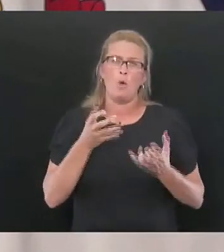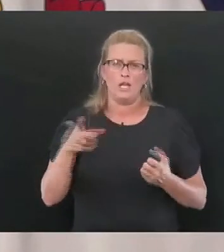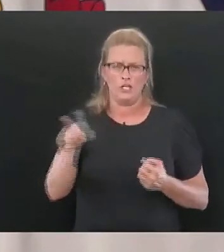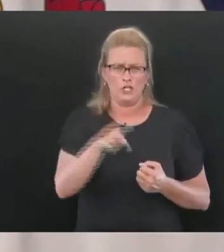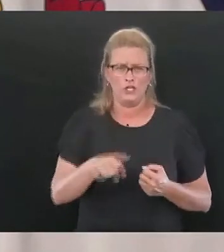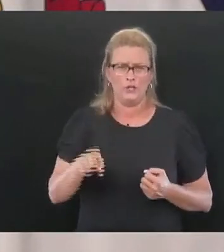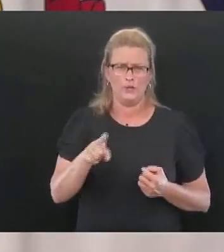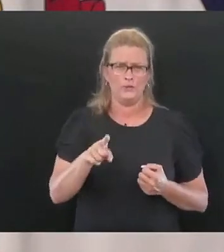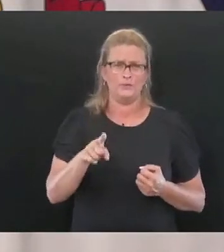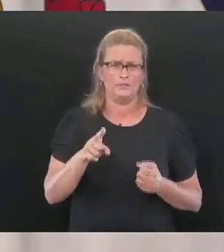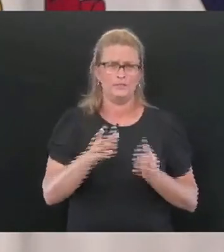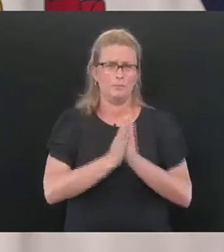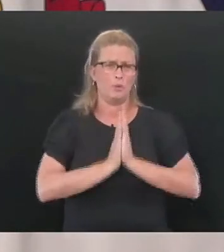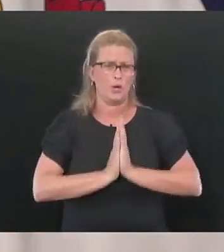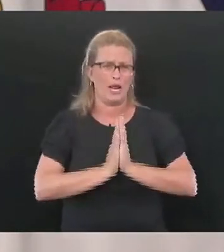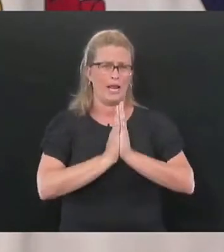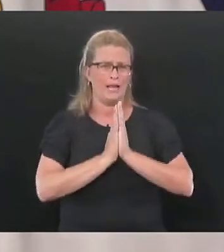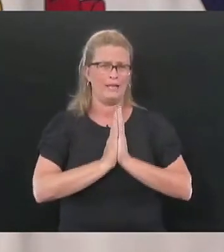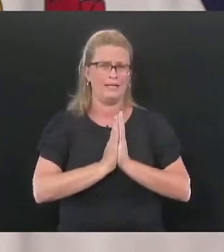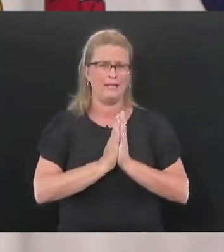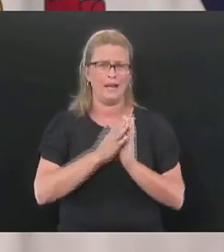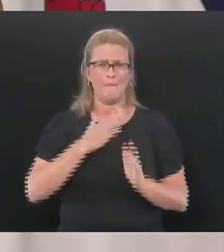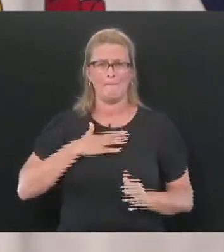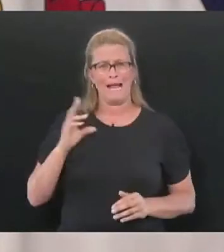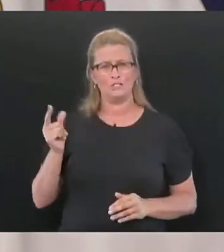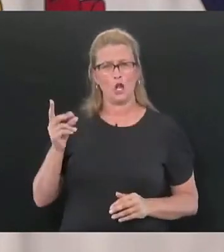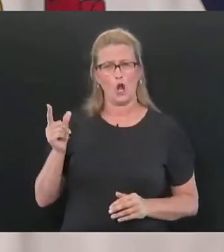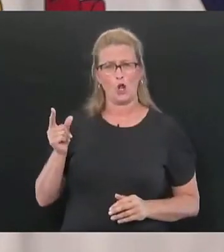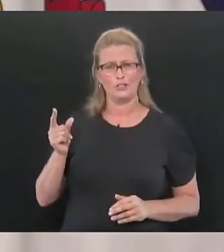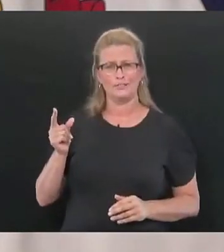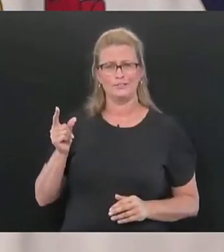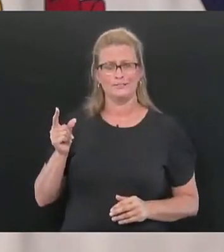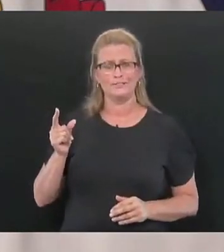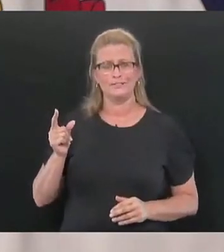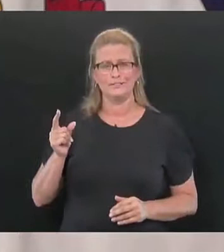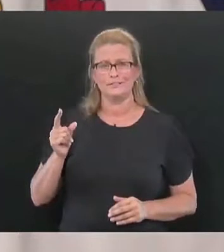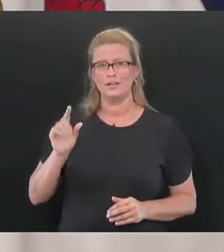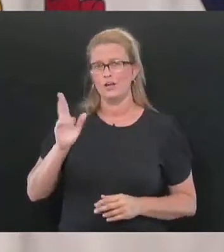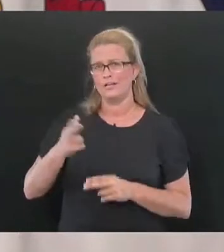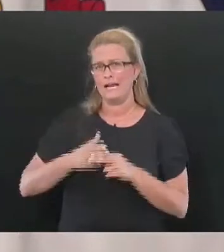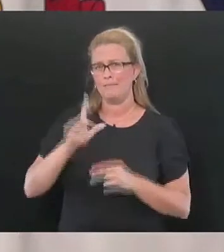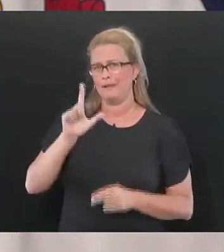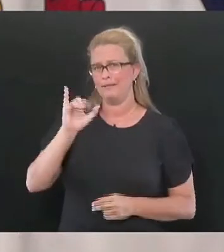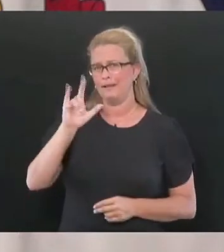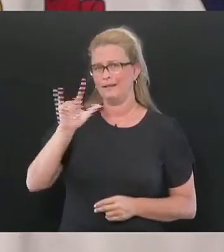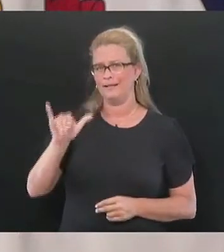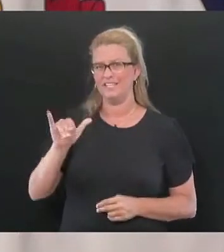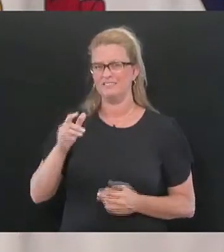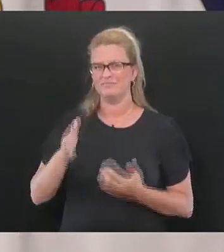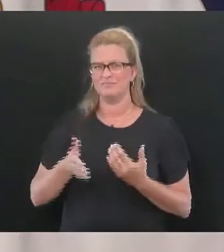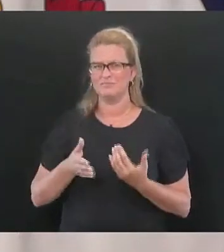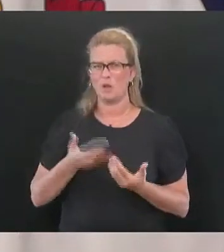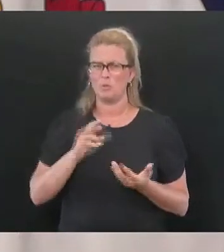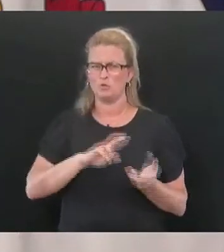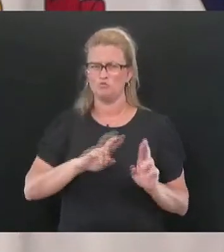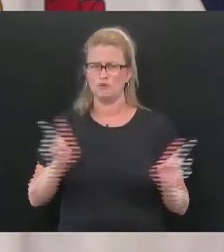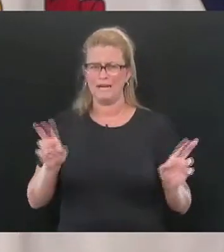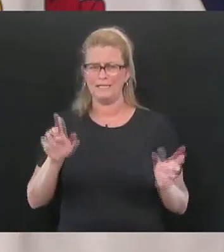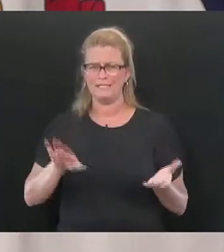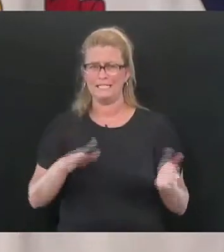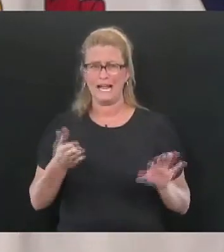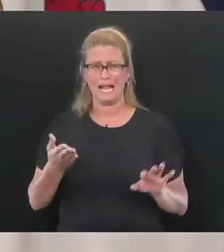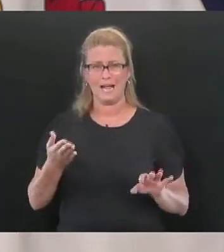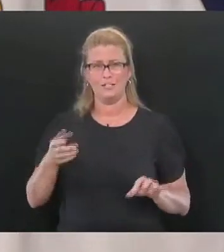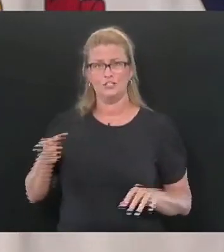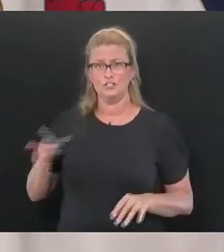for a companion of mine. My bird dog Lily is in really critical shape and probably not going to make it. I spent 13 years